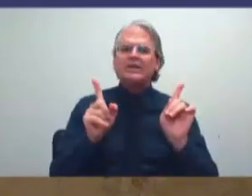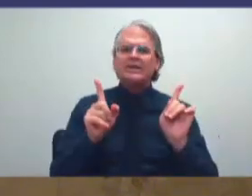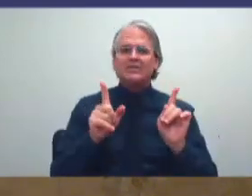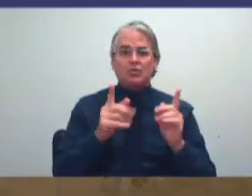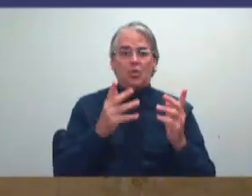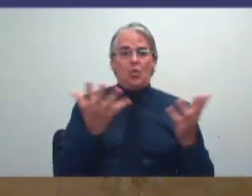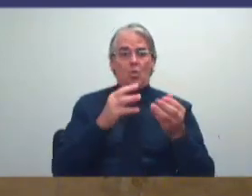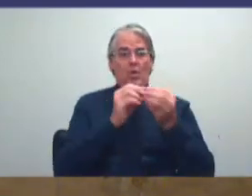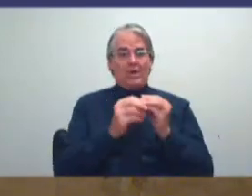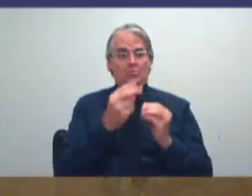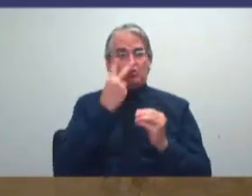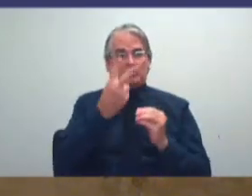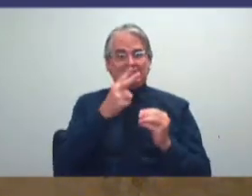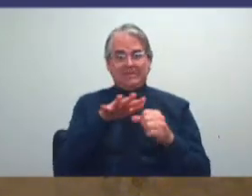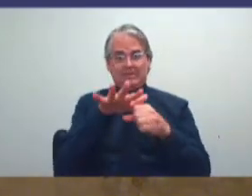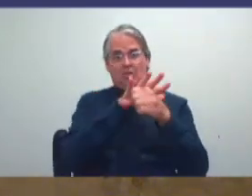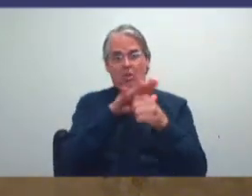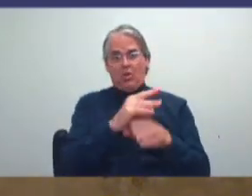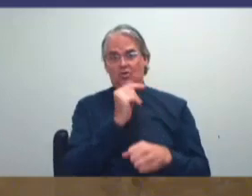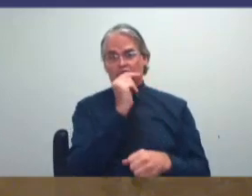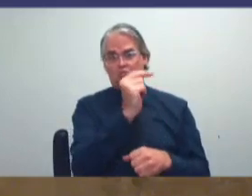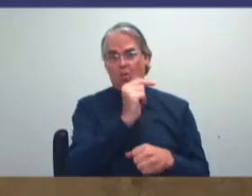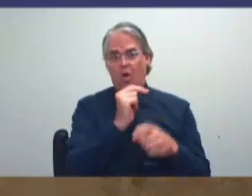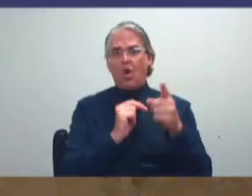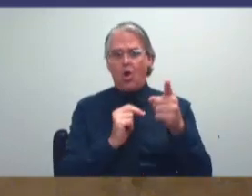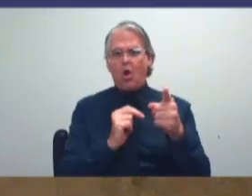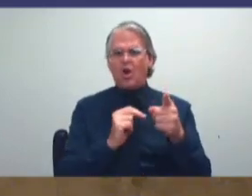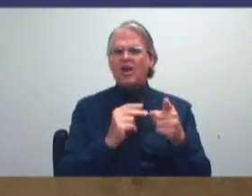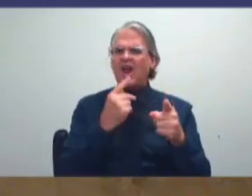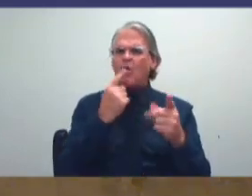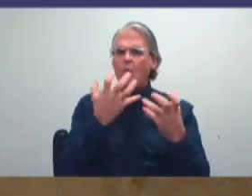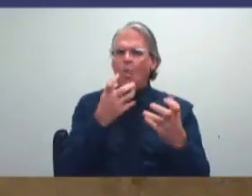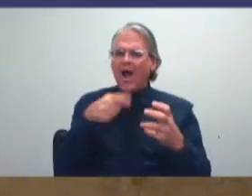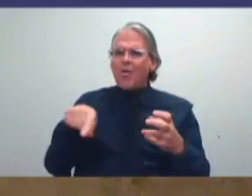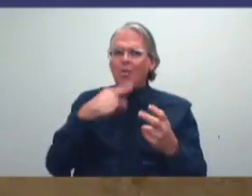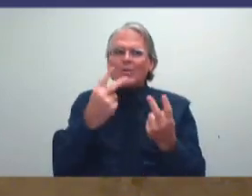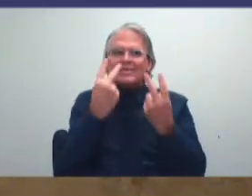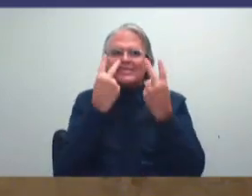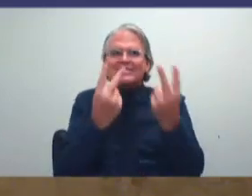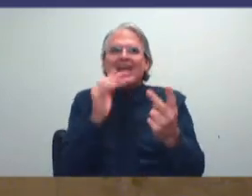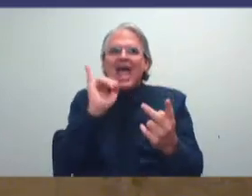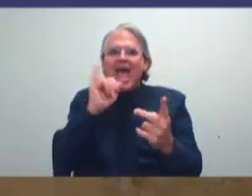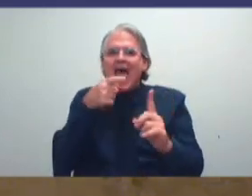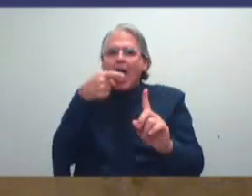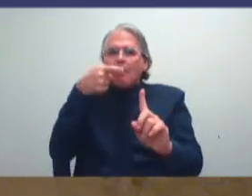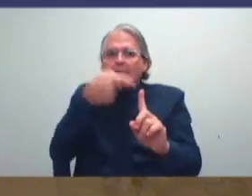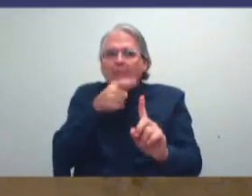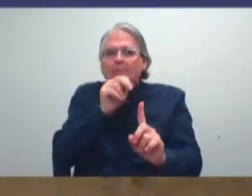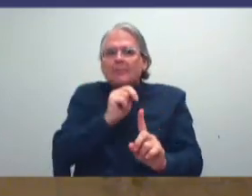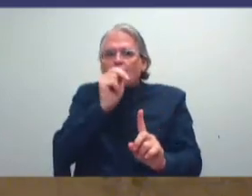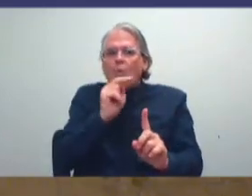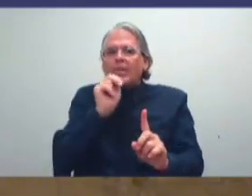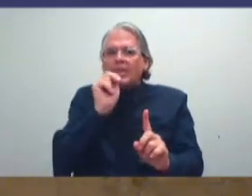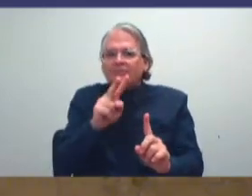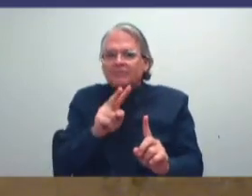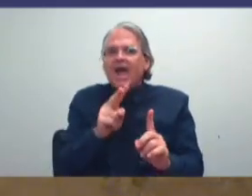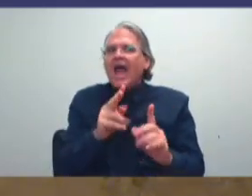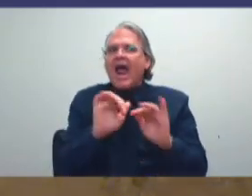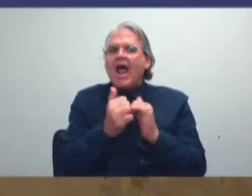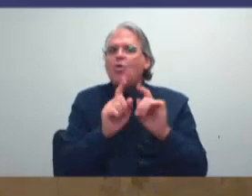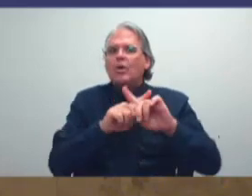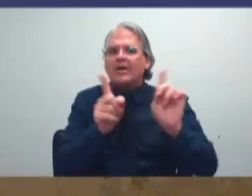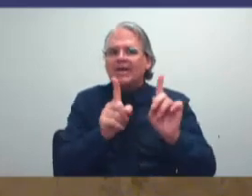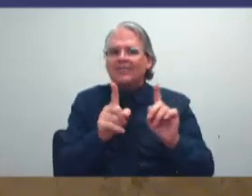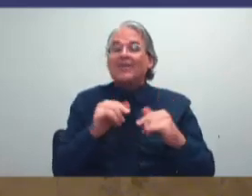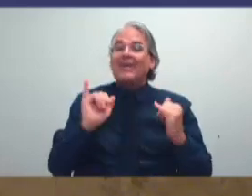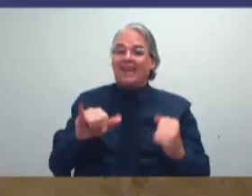in our own region. So I think that is really critical to Northern Nevada. And this is another tool that we can do that with. So I wanted